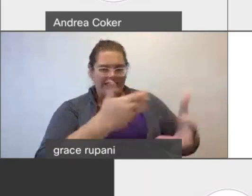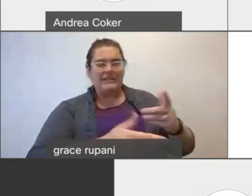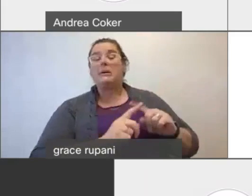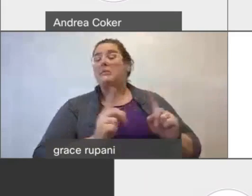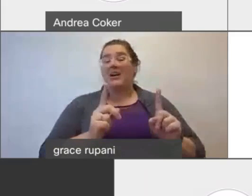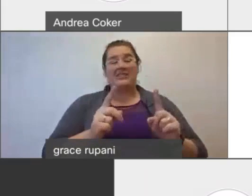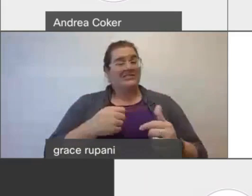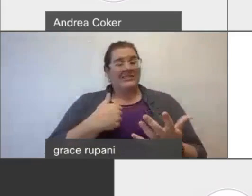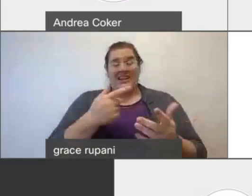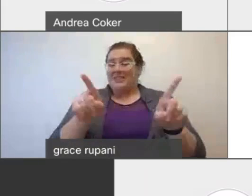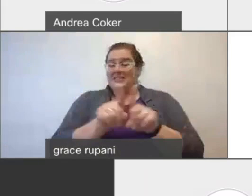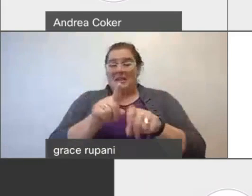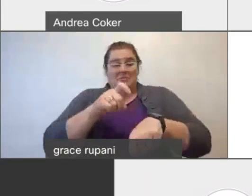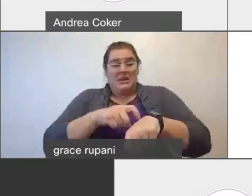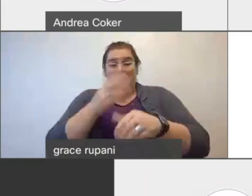to